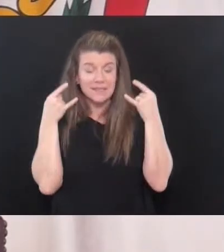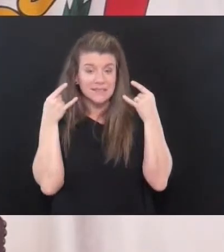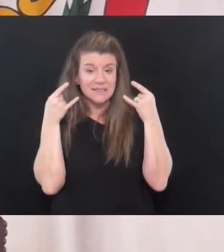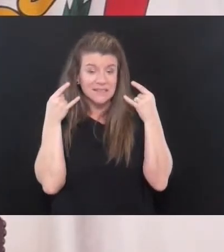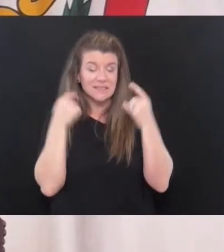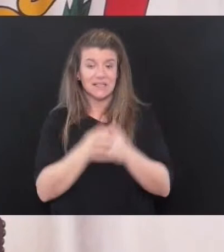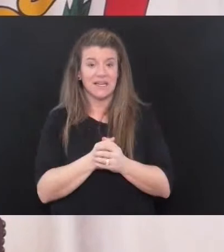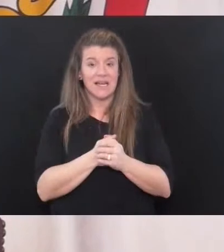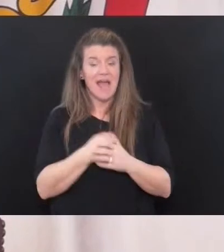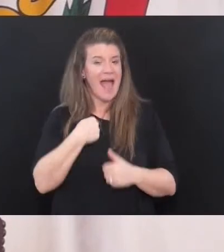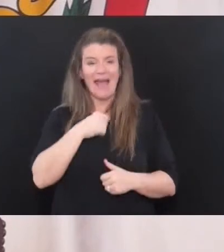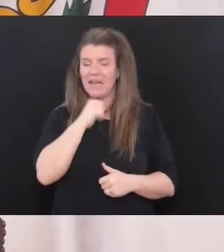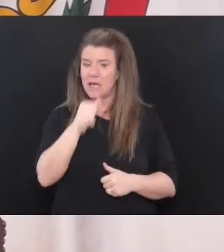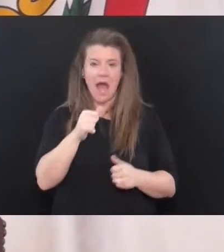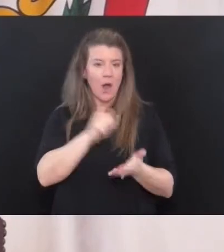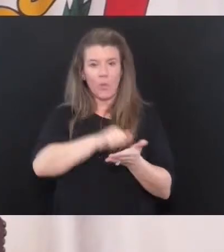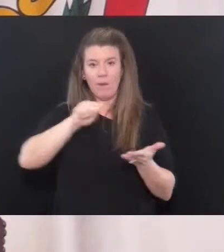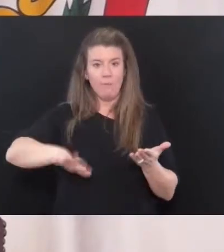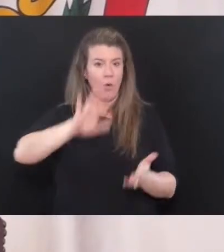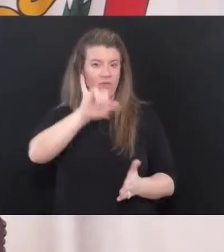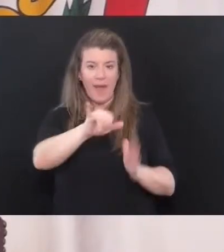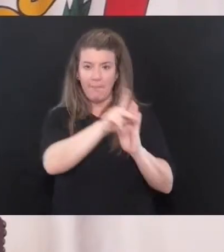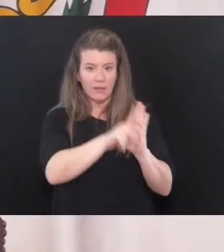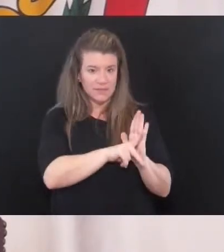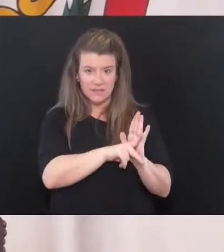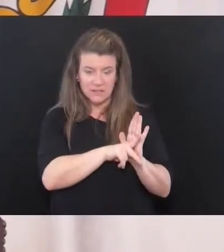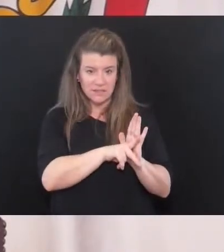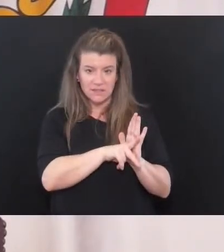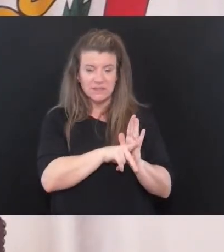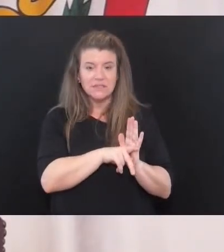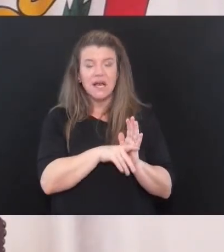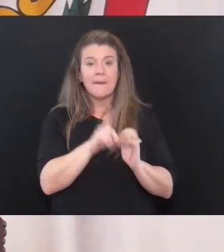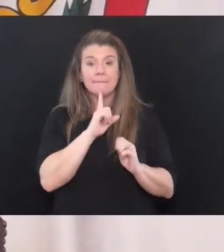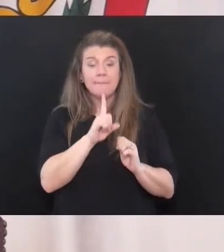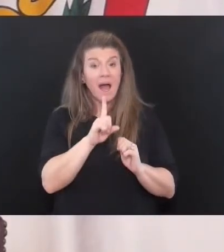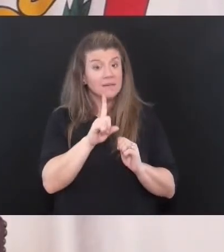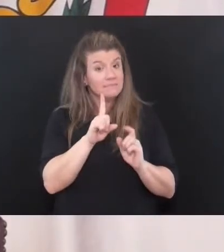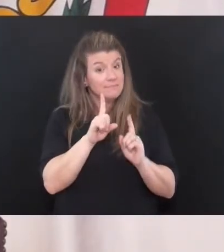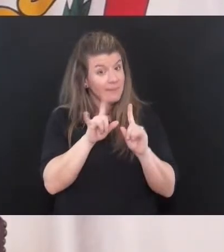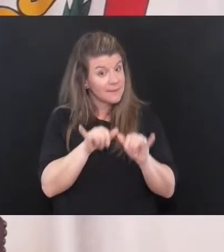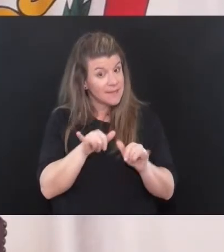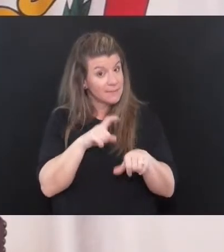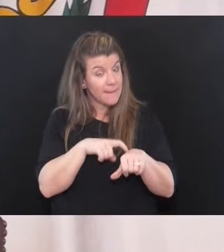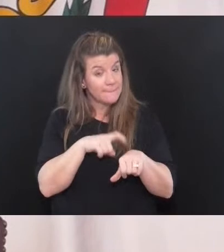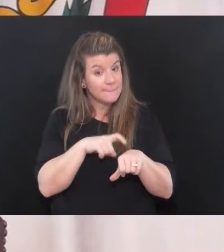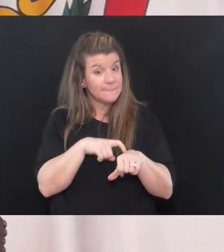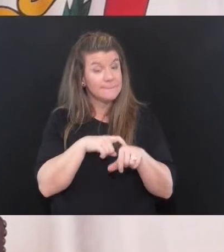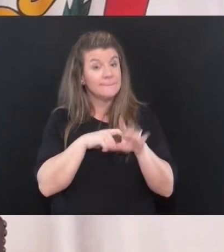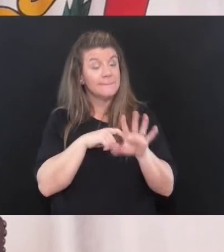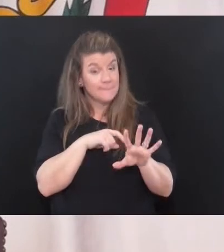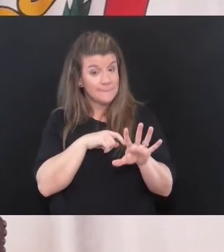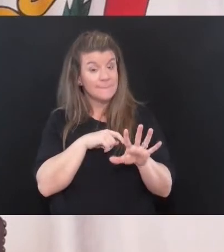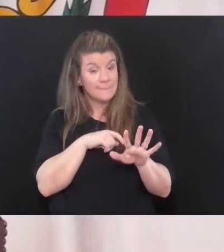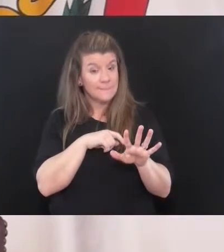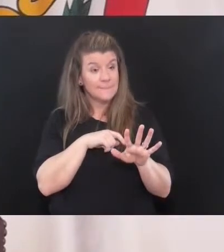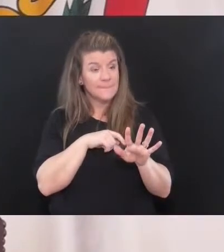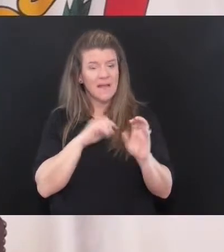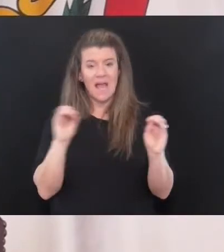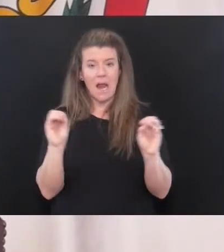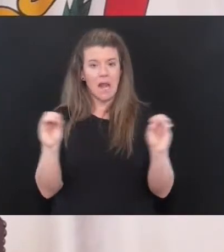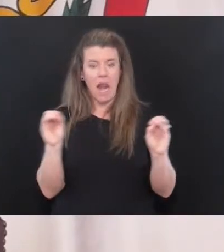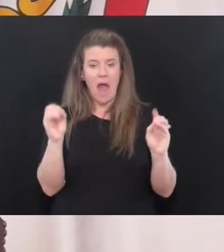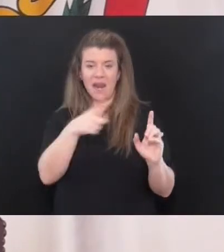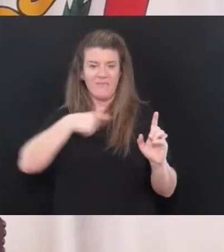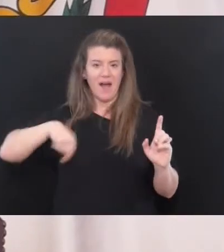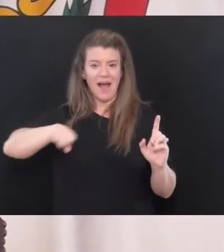did not relax that restriction. But at the same time, Mark, none of us